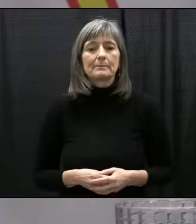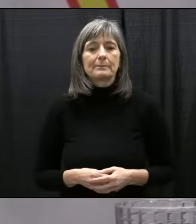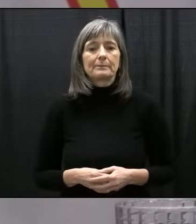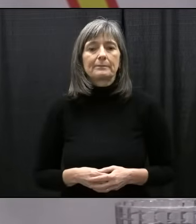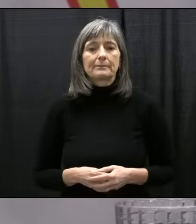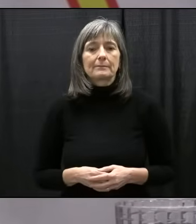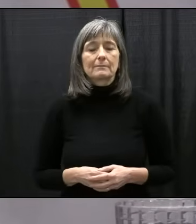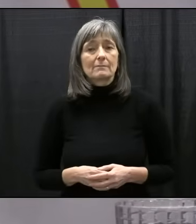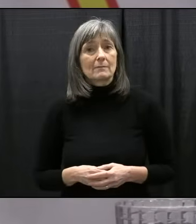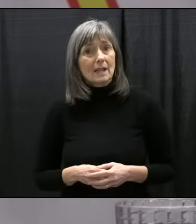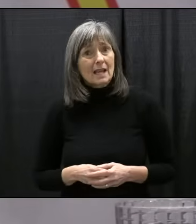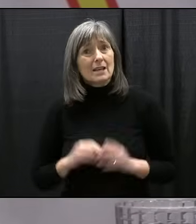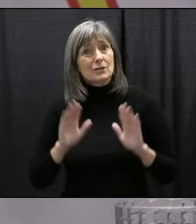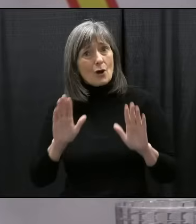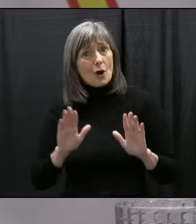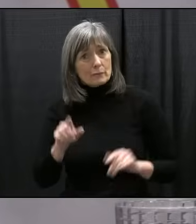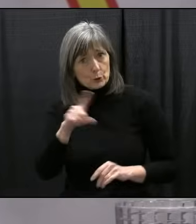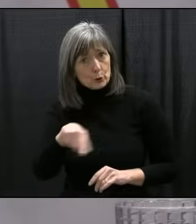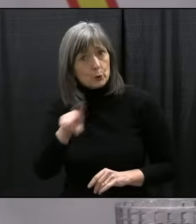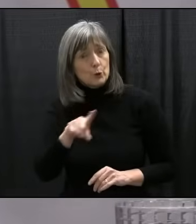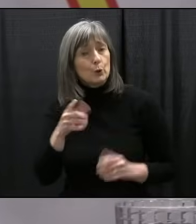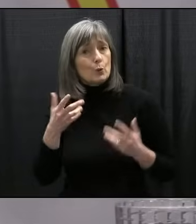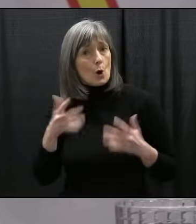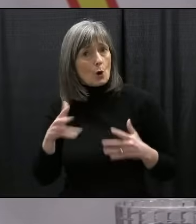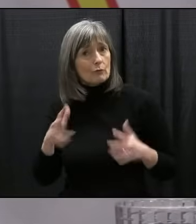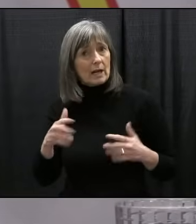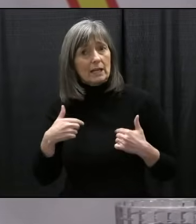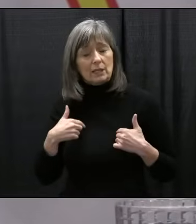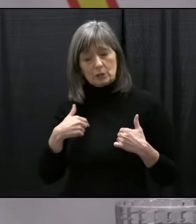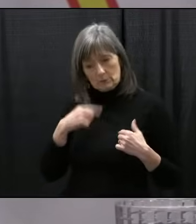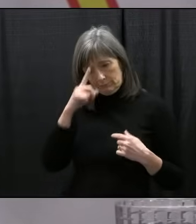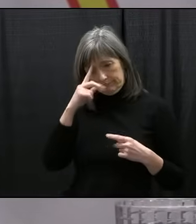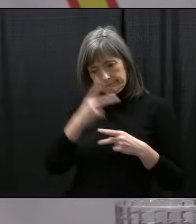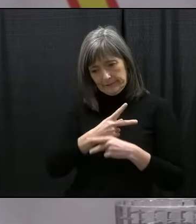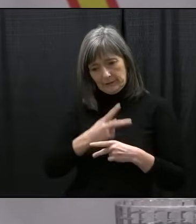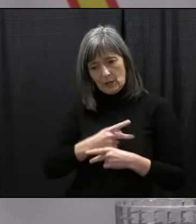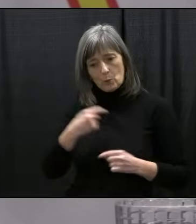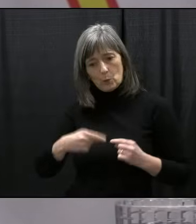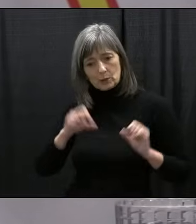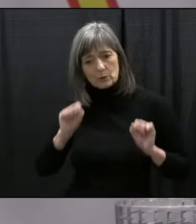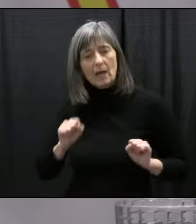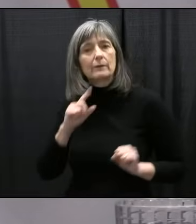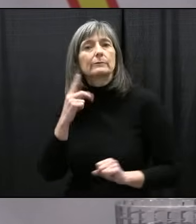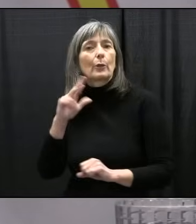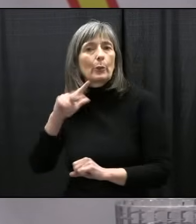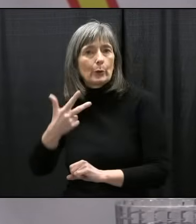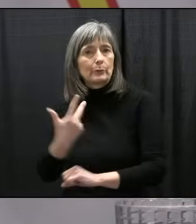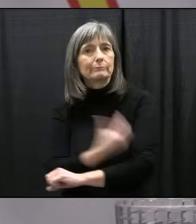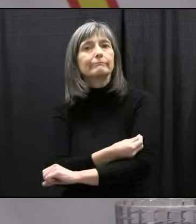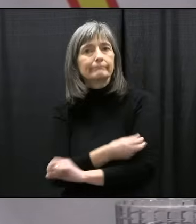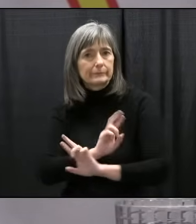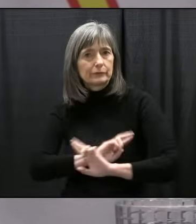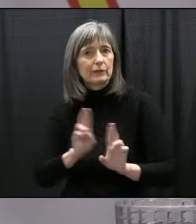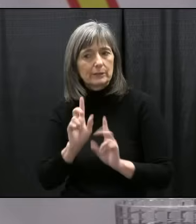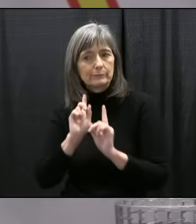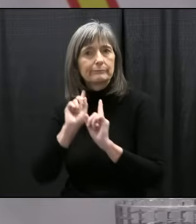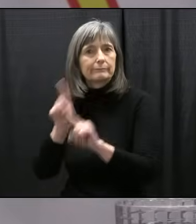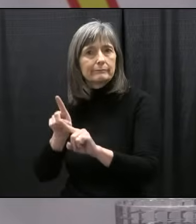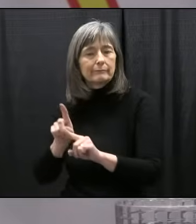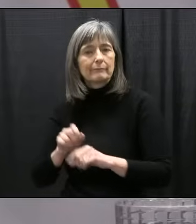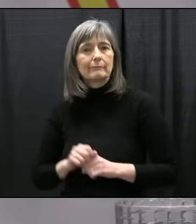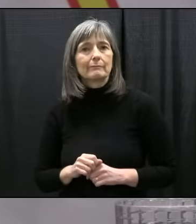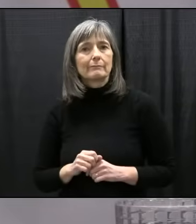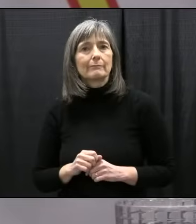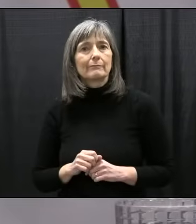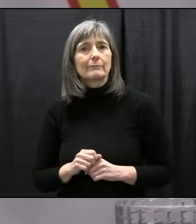so many of you are being proactive and making sure that you can get your booster when possible. In the coming days, we will be amping up